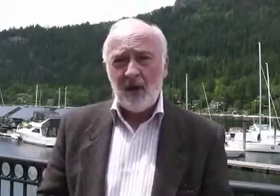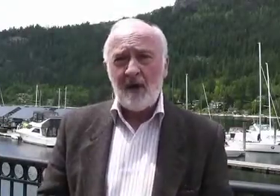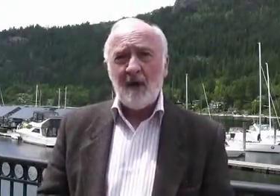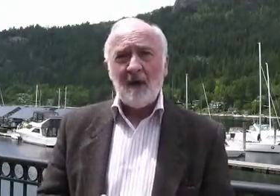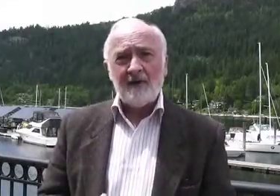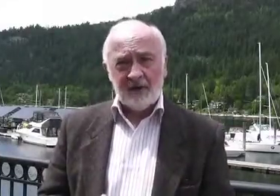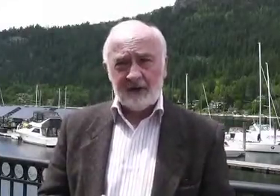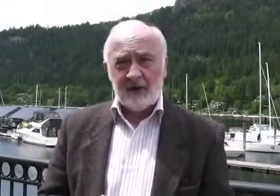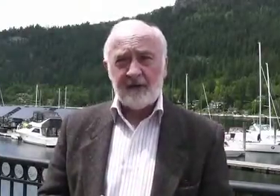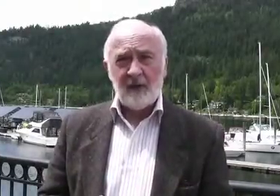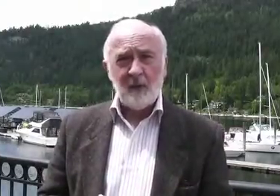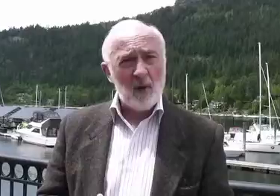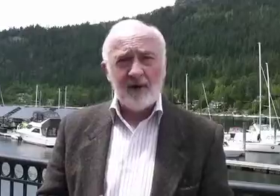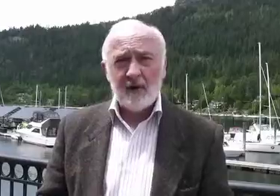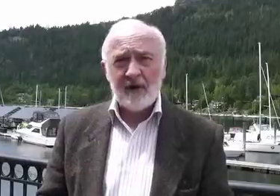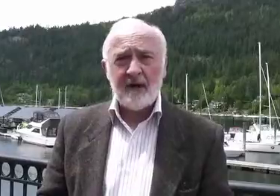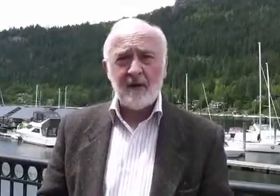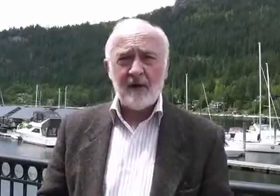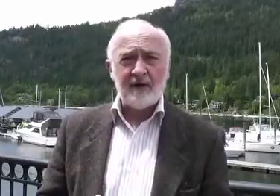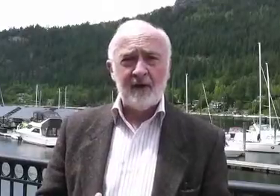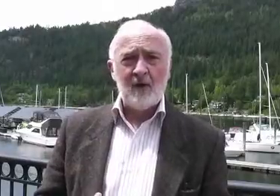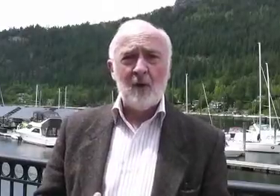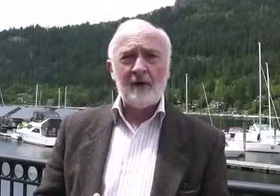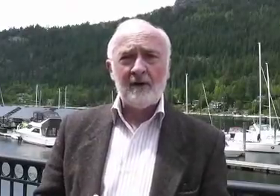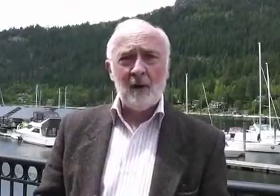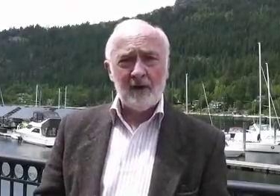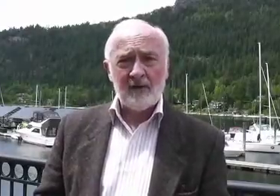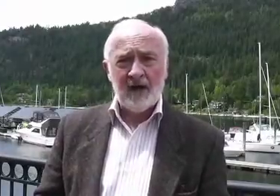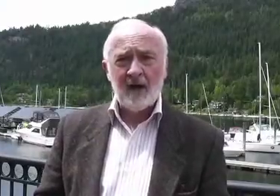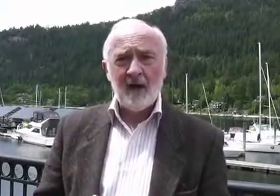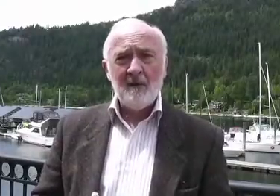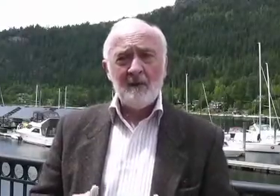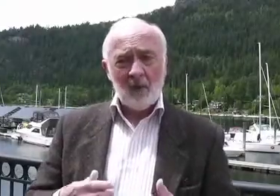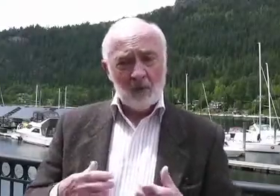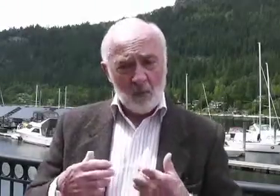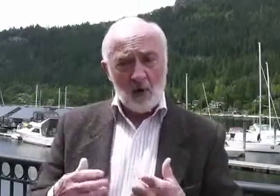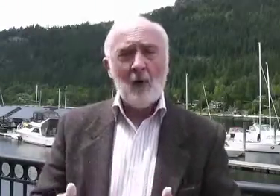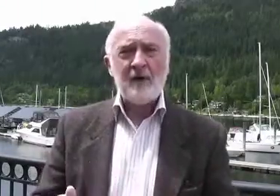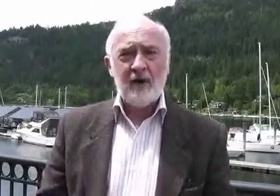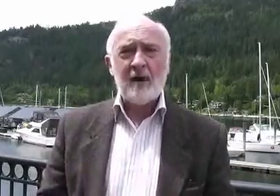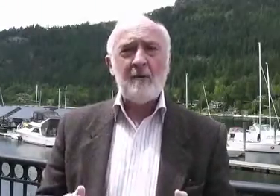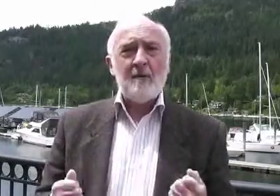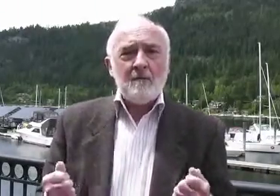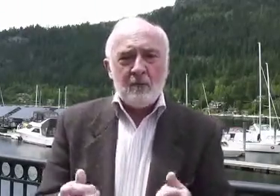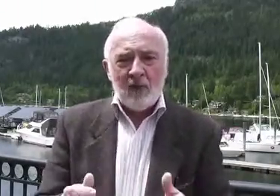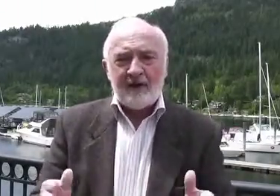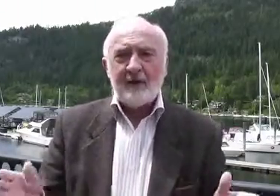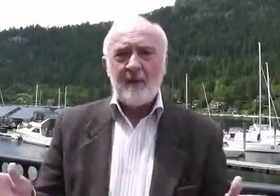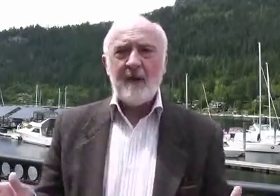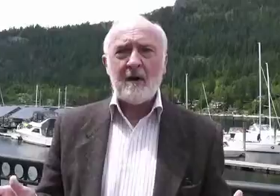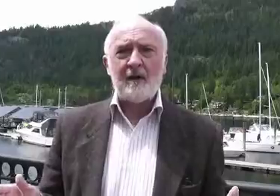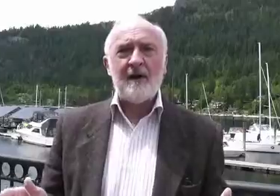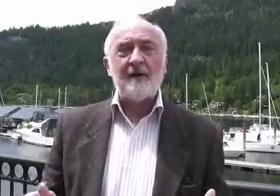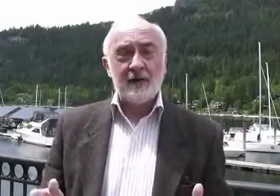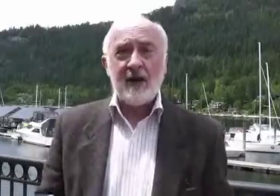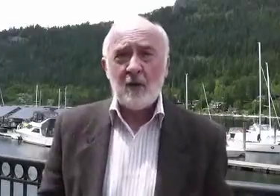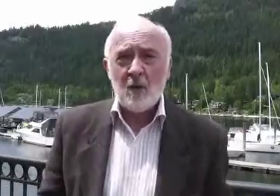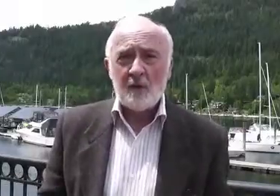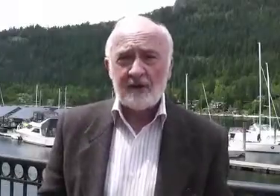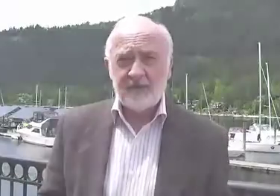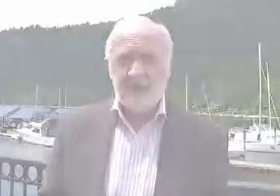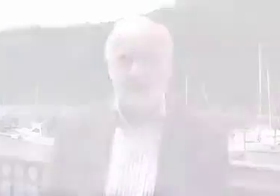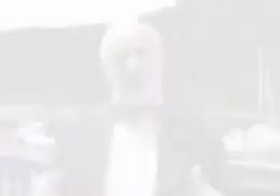to be successful in whatever endeavor it is that you want to undertake, but we're going to try to break some of the barriers down so